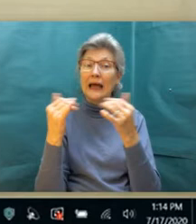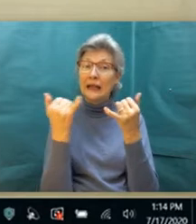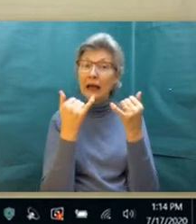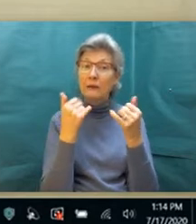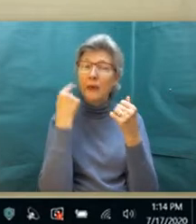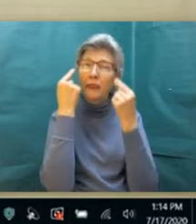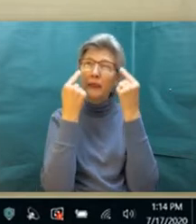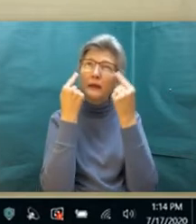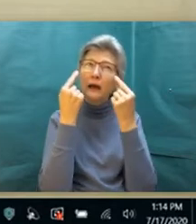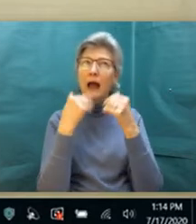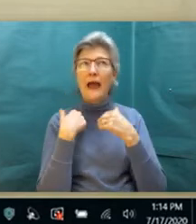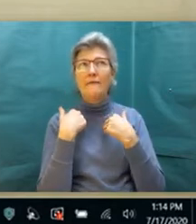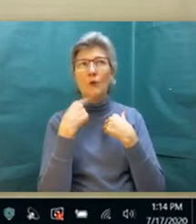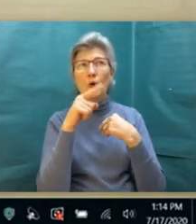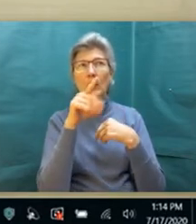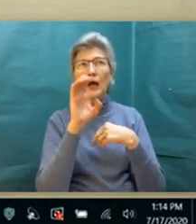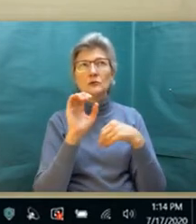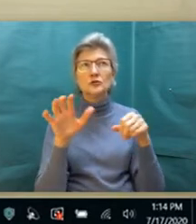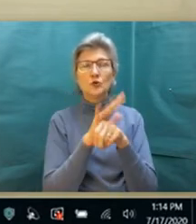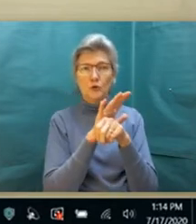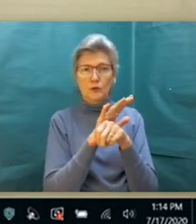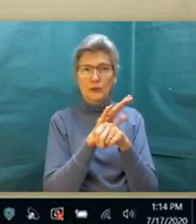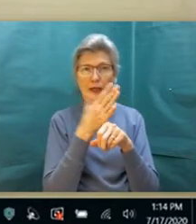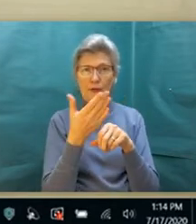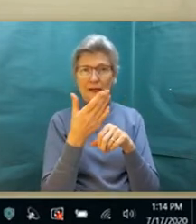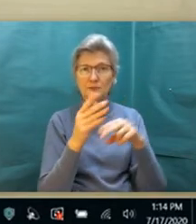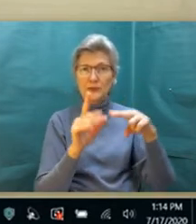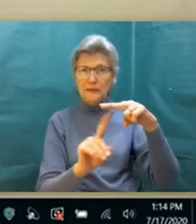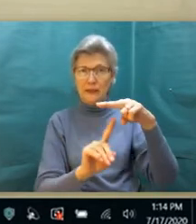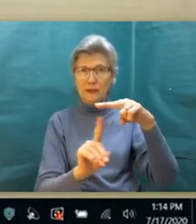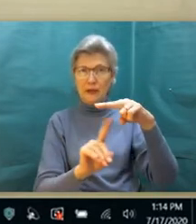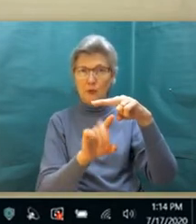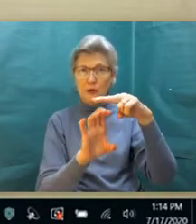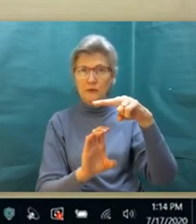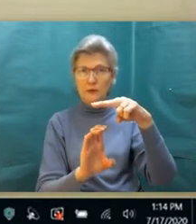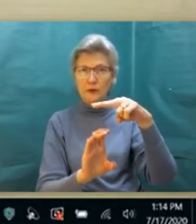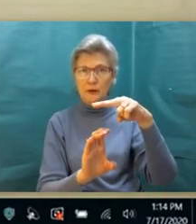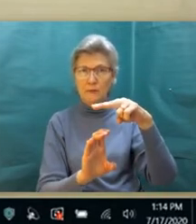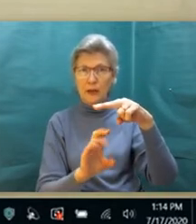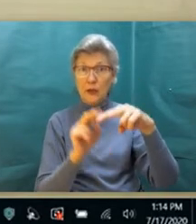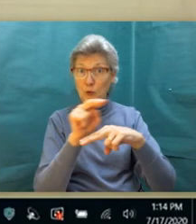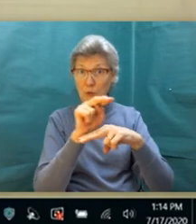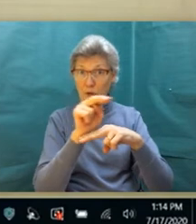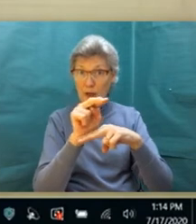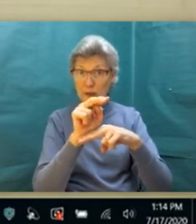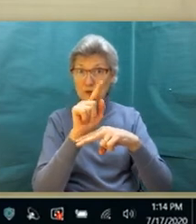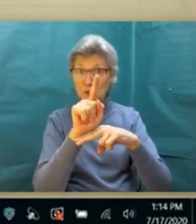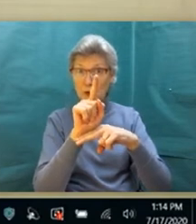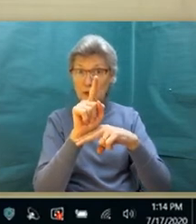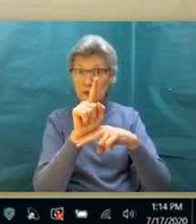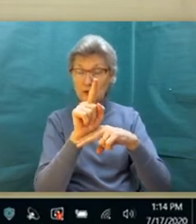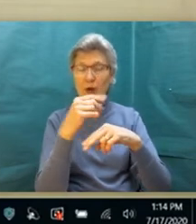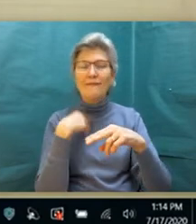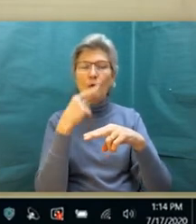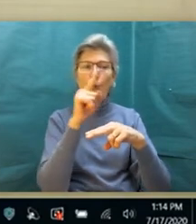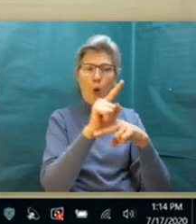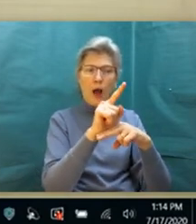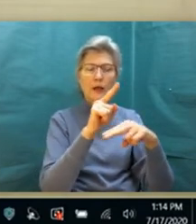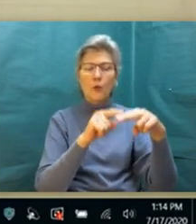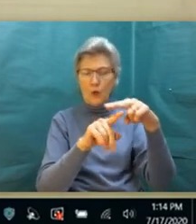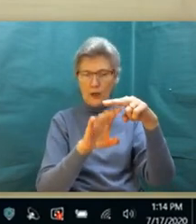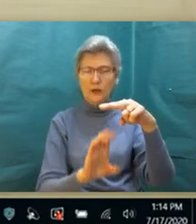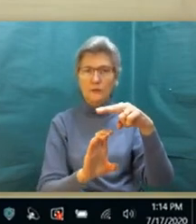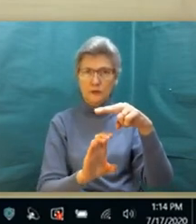going to think, okay, I have 100 total here. That's my denominator, 100. My numerator is 1, so I'm saying I have 1 out